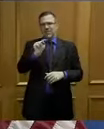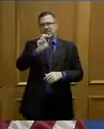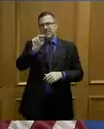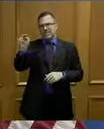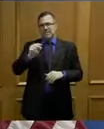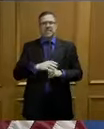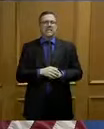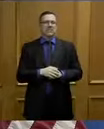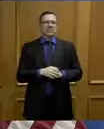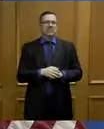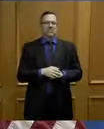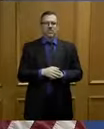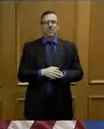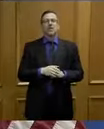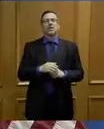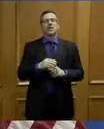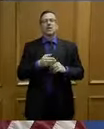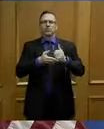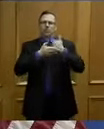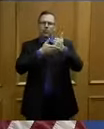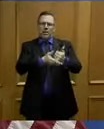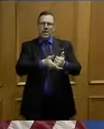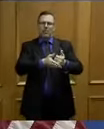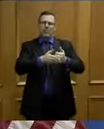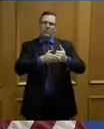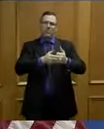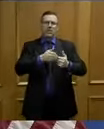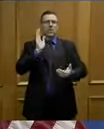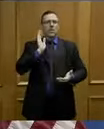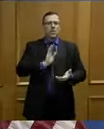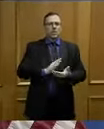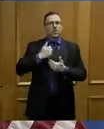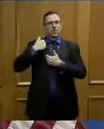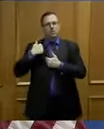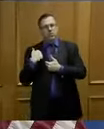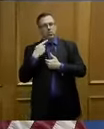extension of those deadlines, targeted relief to businesses and to individuals,